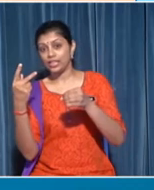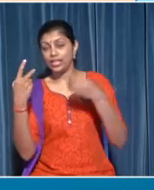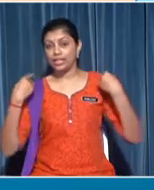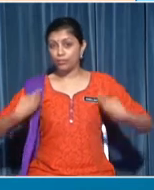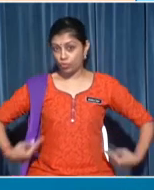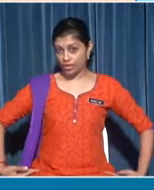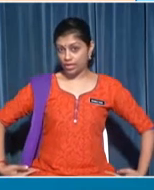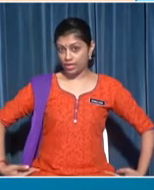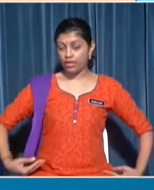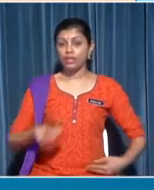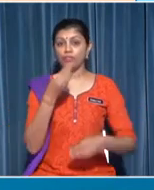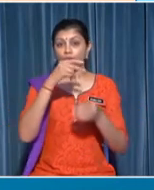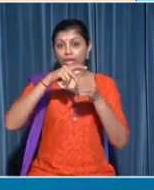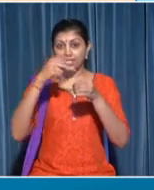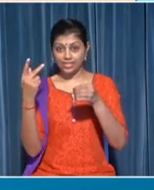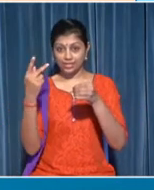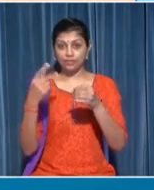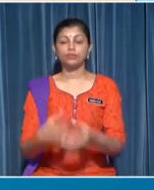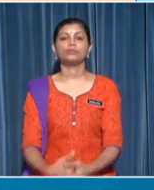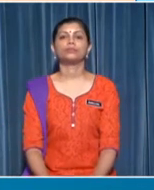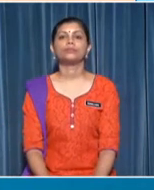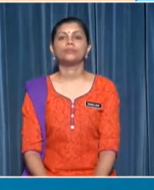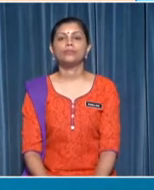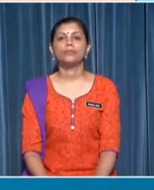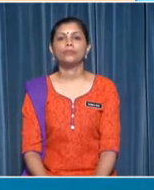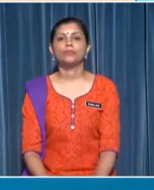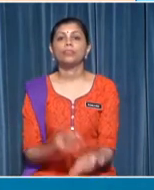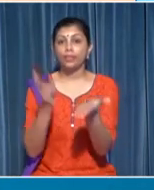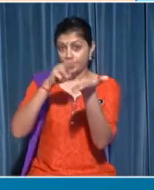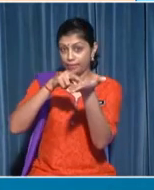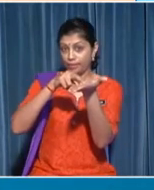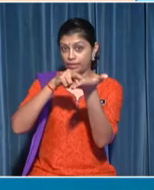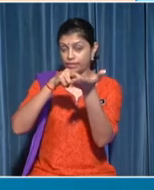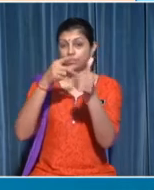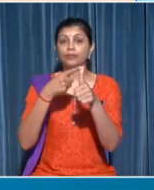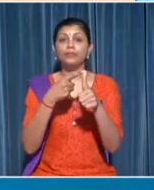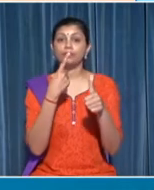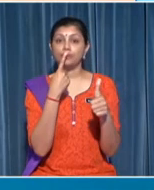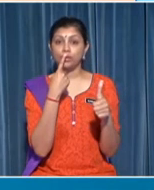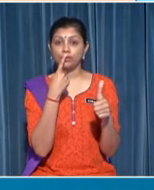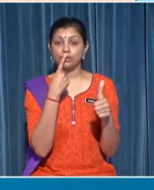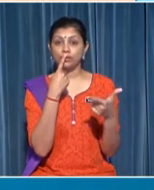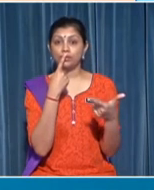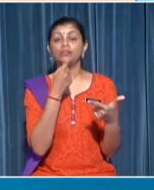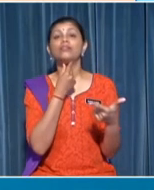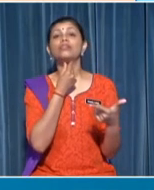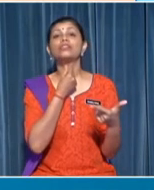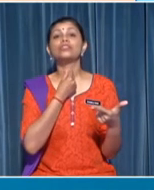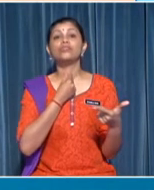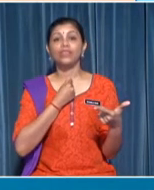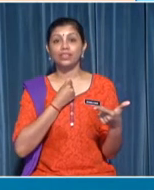Anus. Okay, get it? Let's repeat. Mouth,